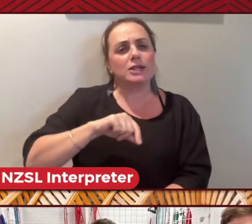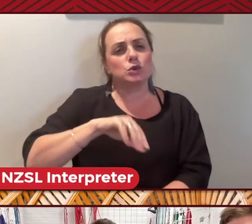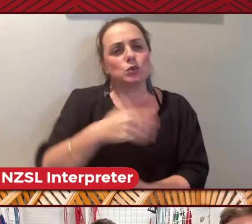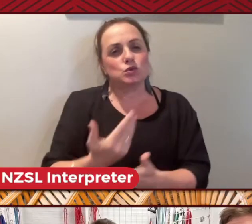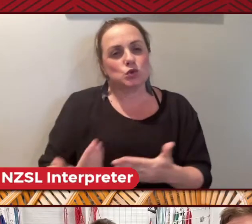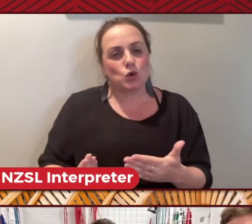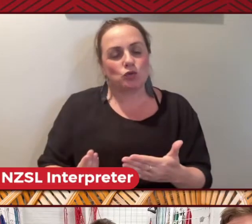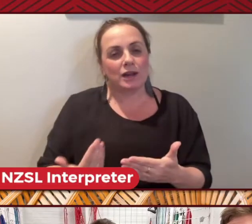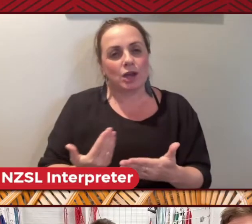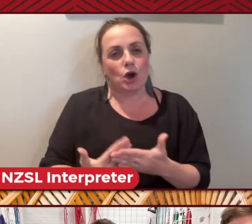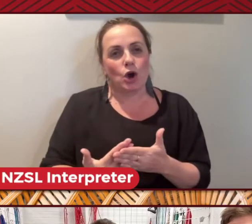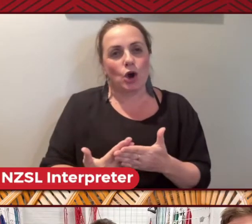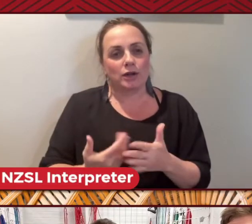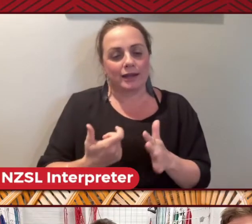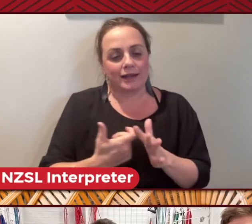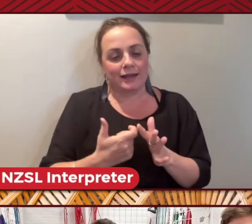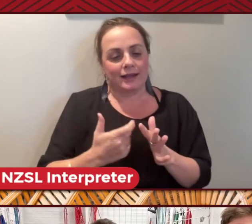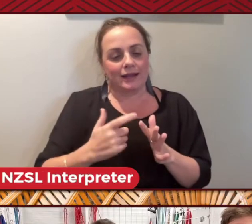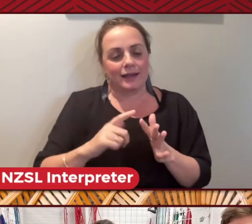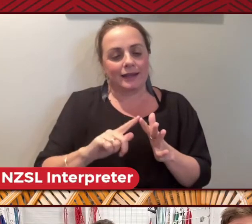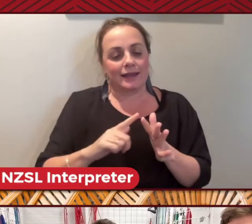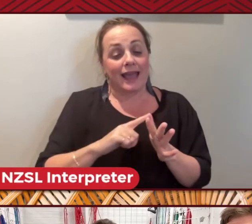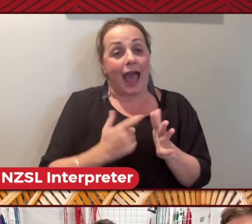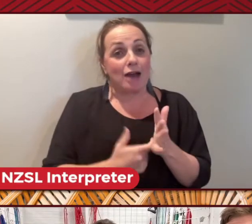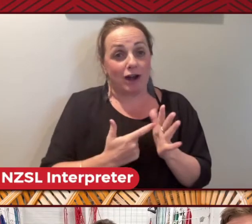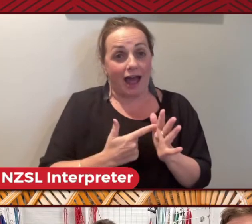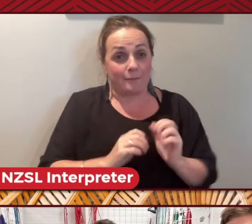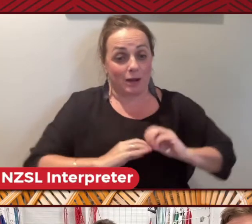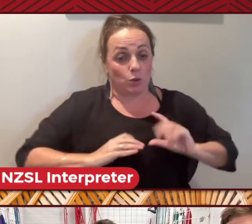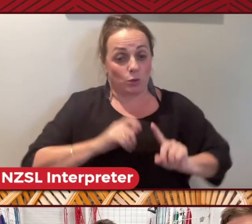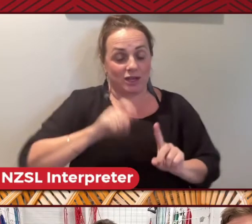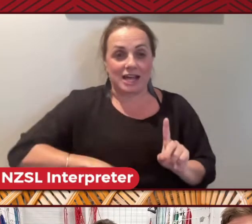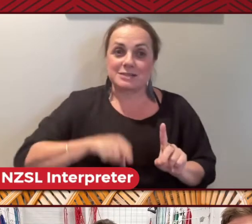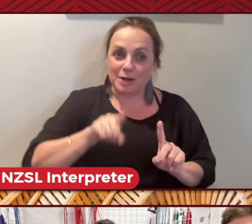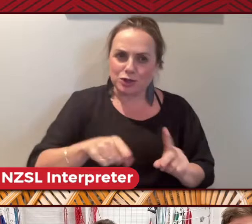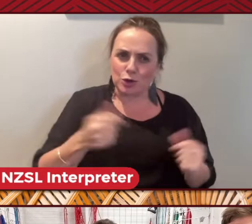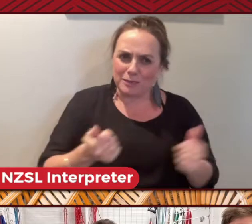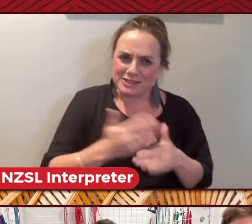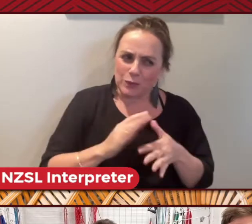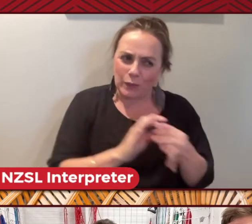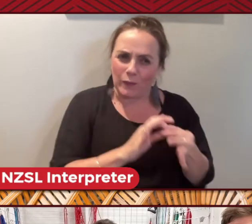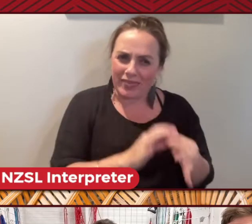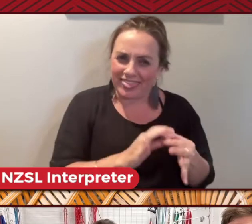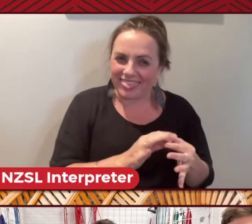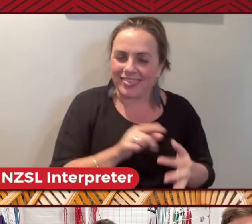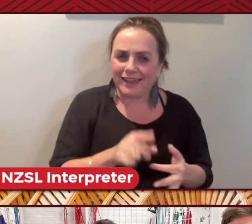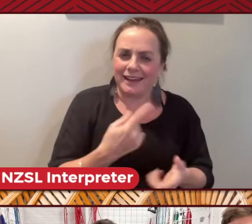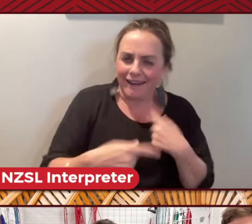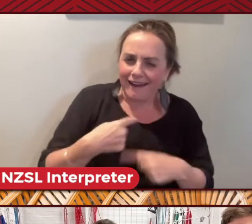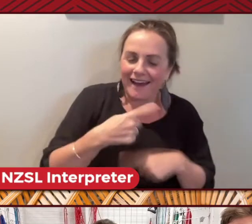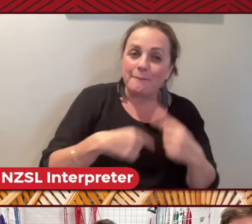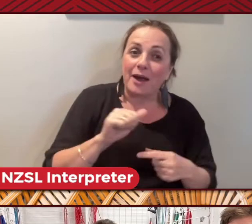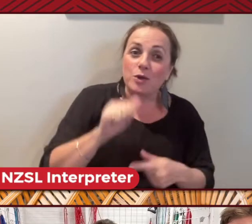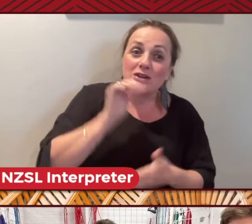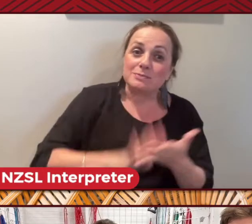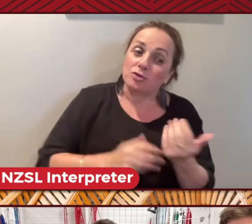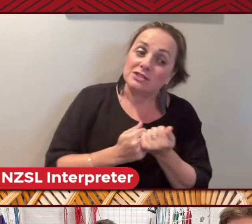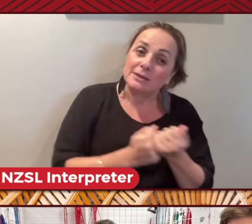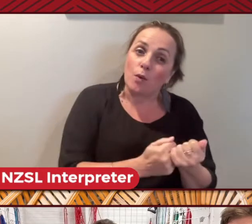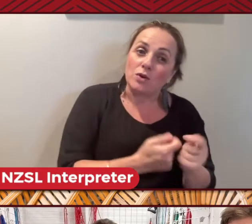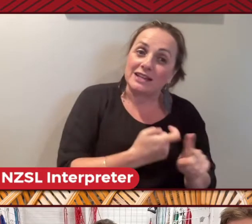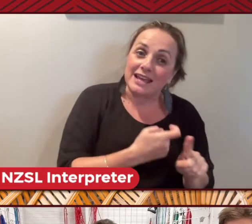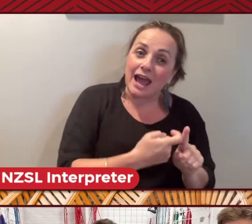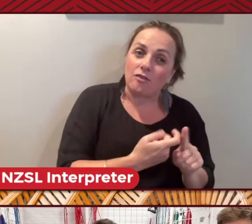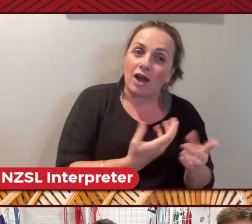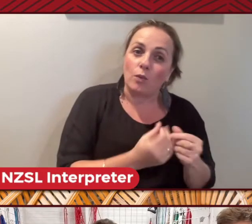on Kiara, who's a Manawanui customer that you've spent a lot of time with. Talk to us about your experience supporting Kiara and her